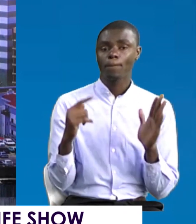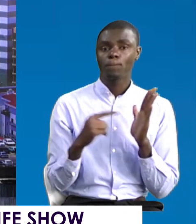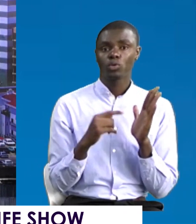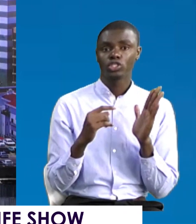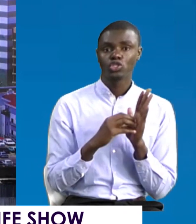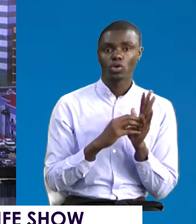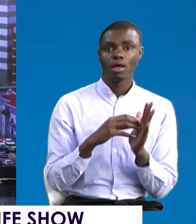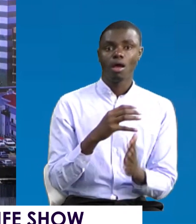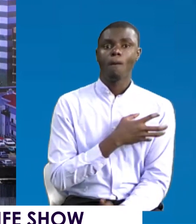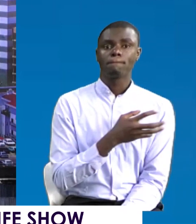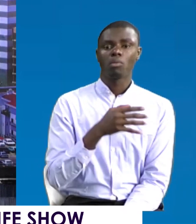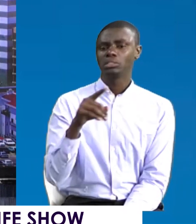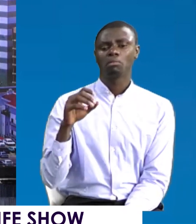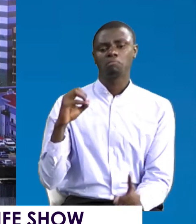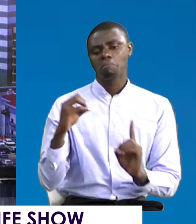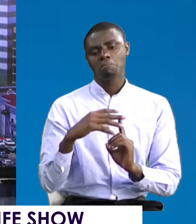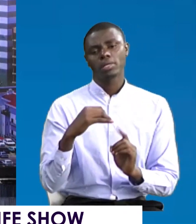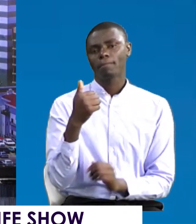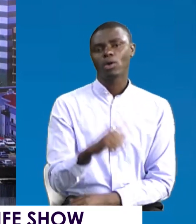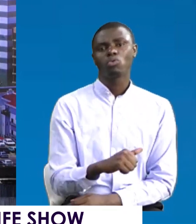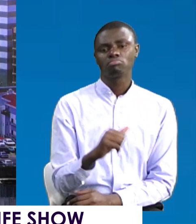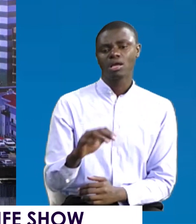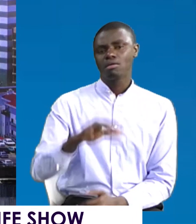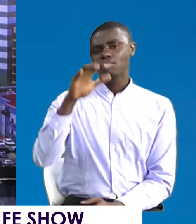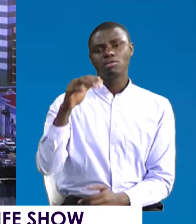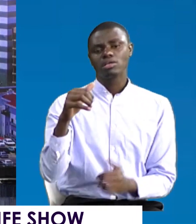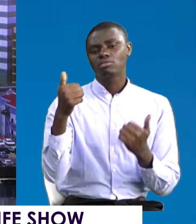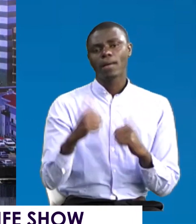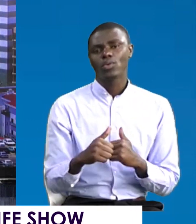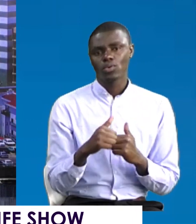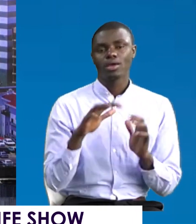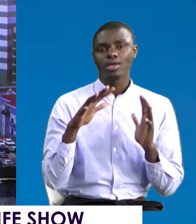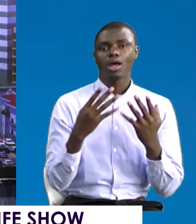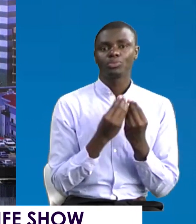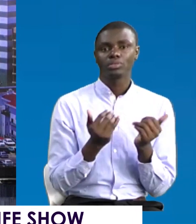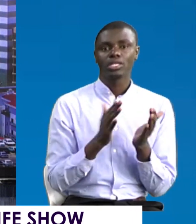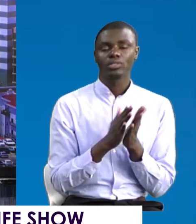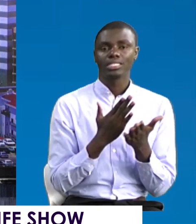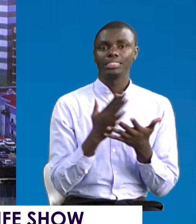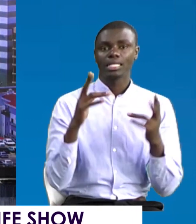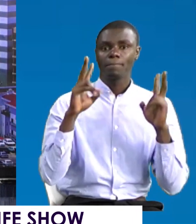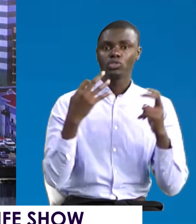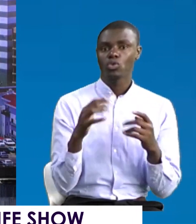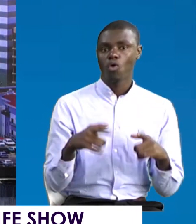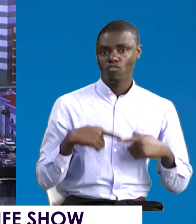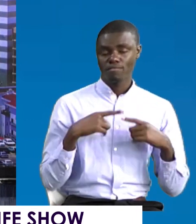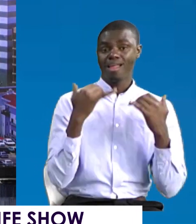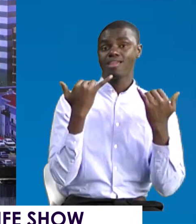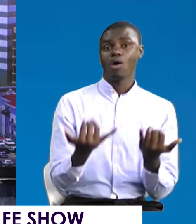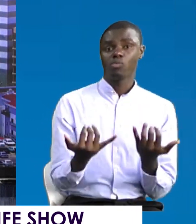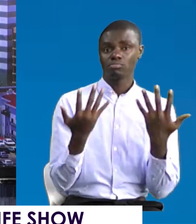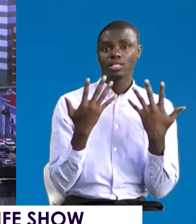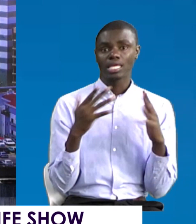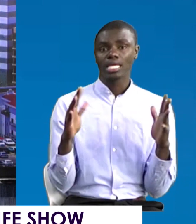power, they never were mentored, they never were raised up in how to deal with some issues of life. Now they end up